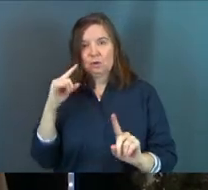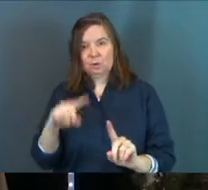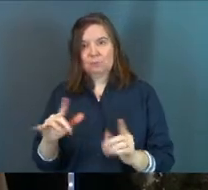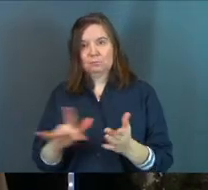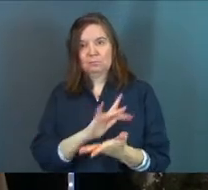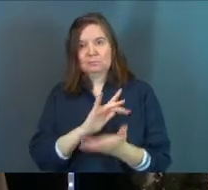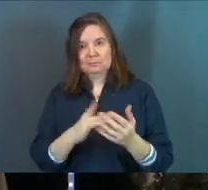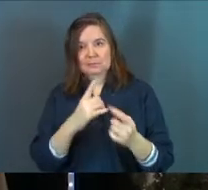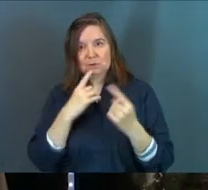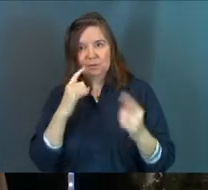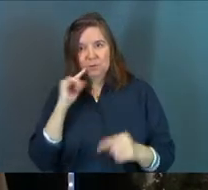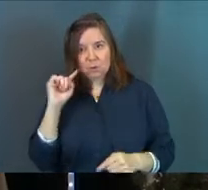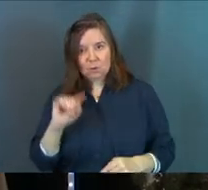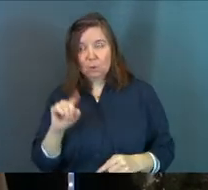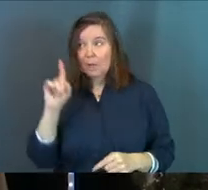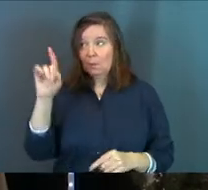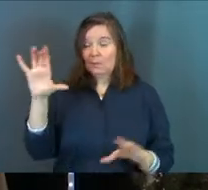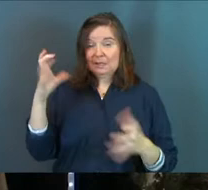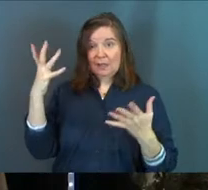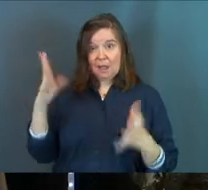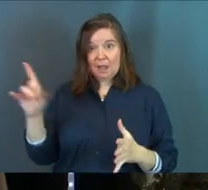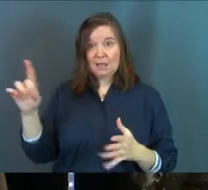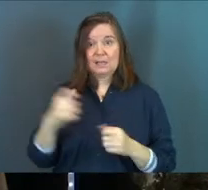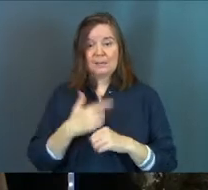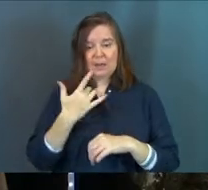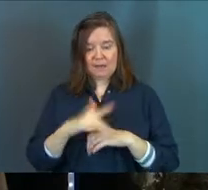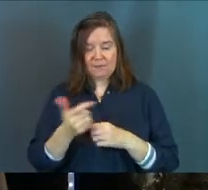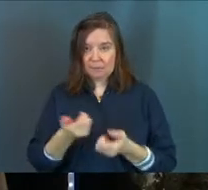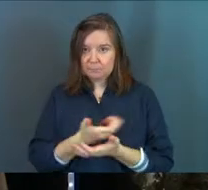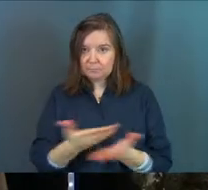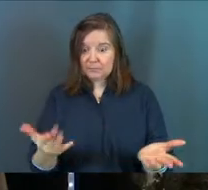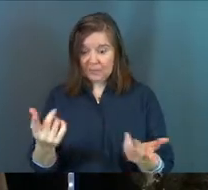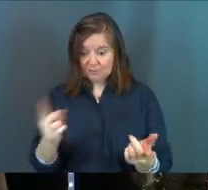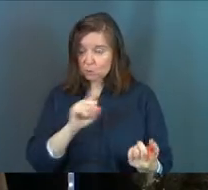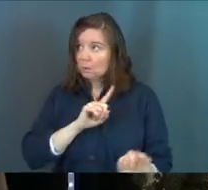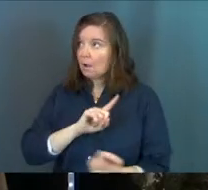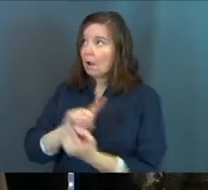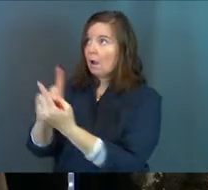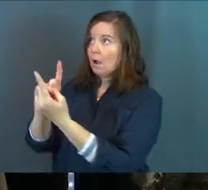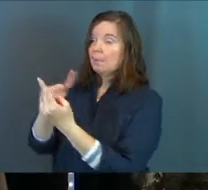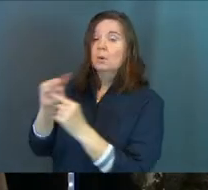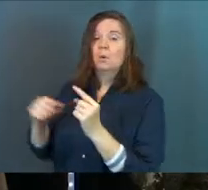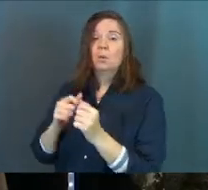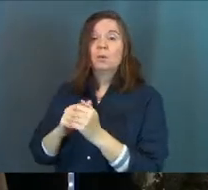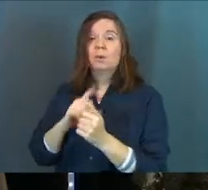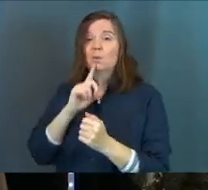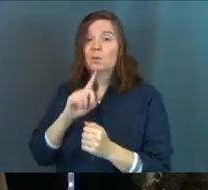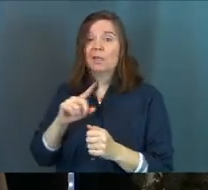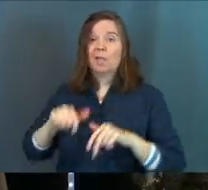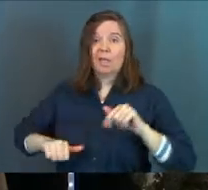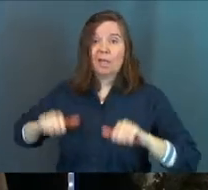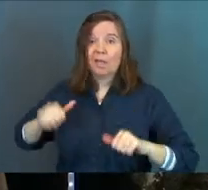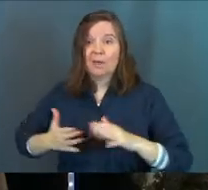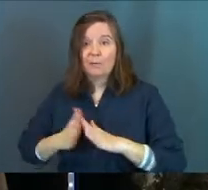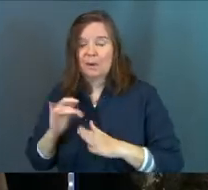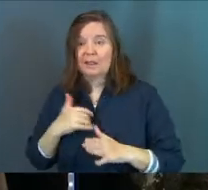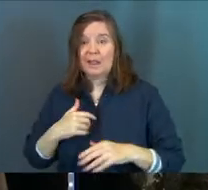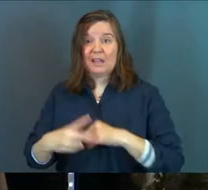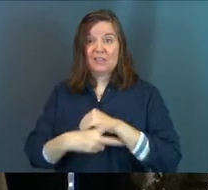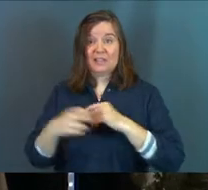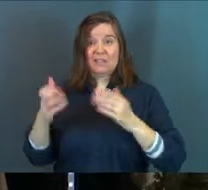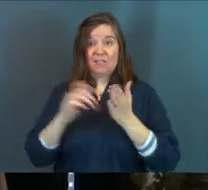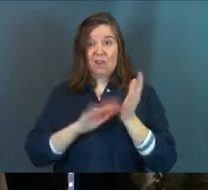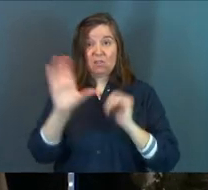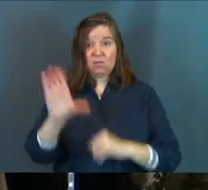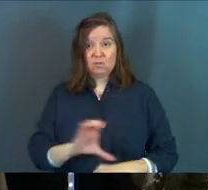you. And when he did that, he made it available that if you would come to him, even with a super clunky prayer like the thief on the